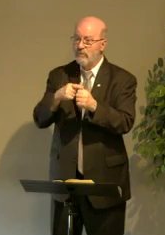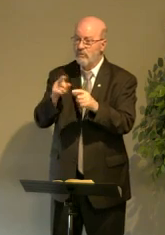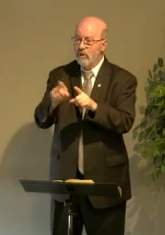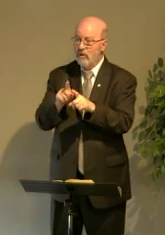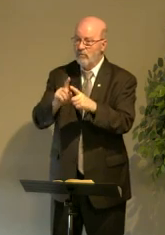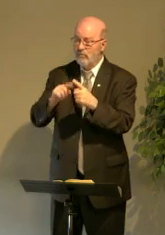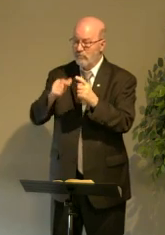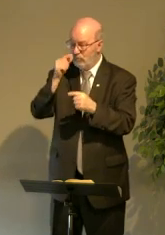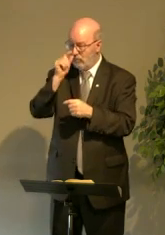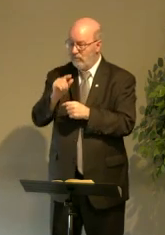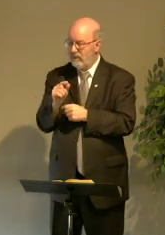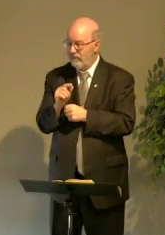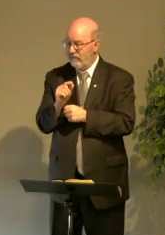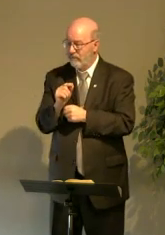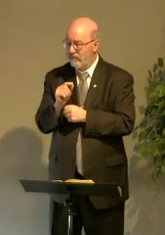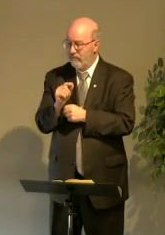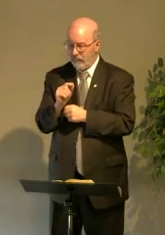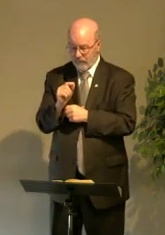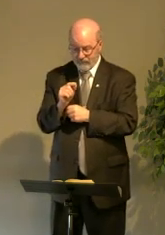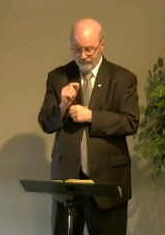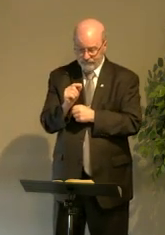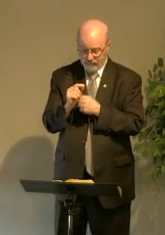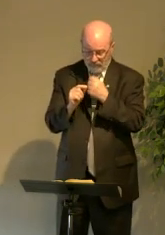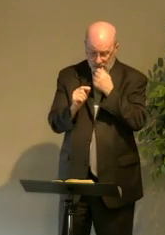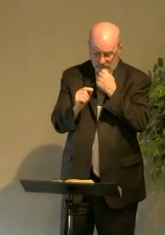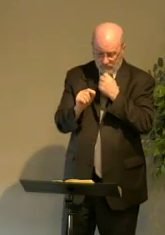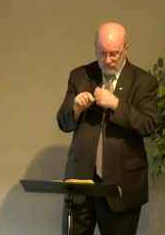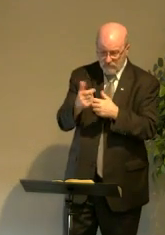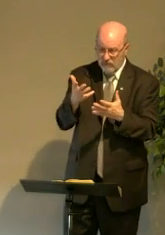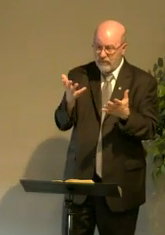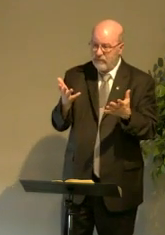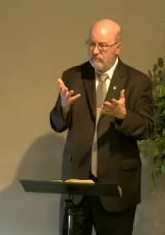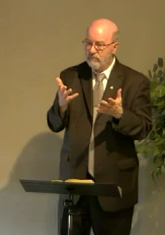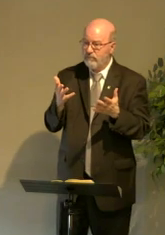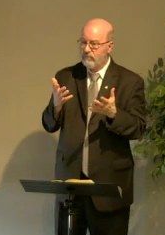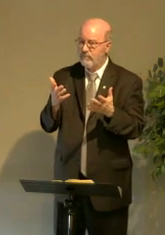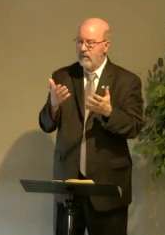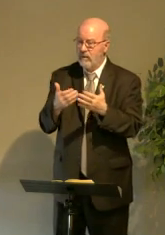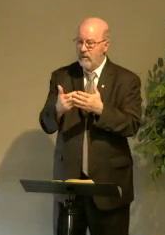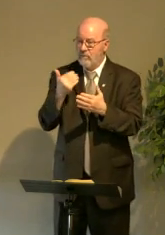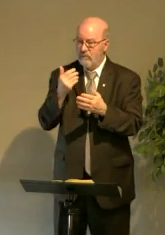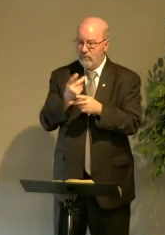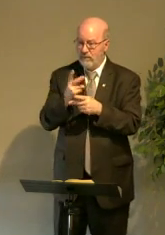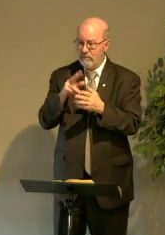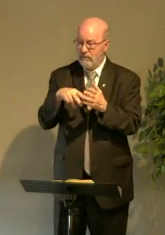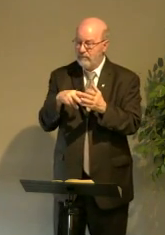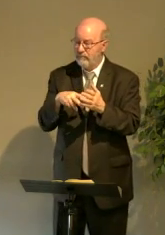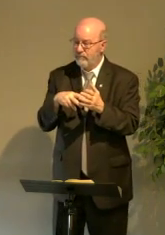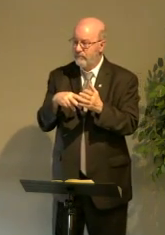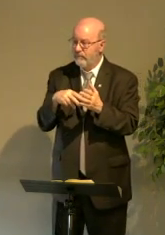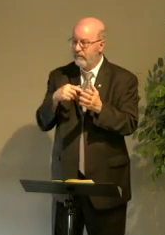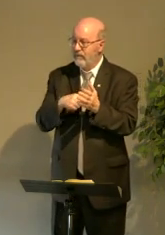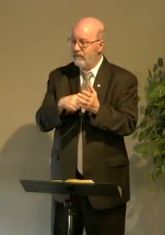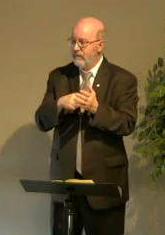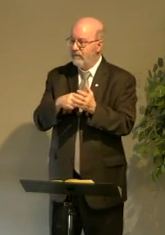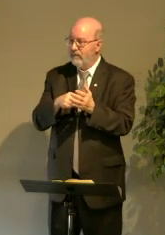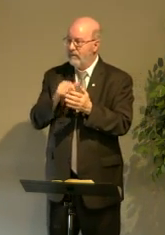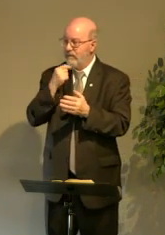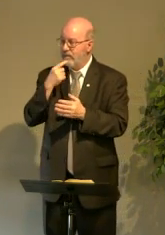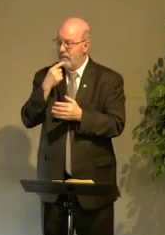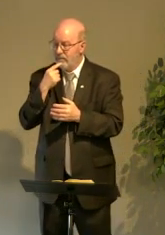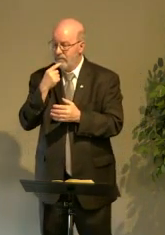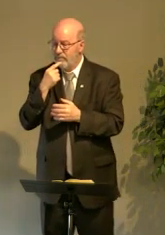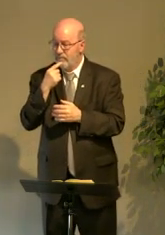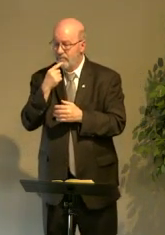also to the Greek." Now, there are a couple of upshots to this. Before we keep reading, this is not to say, I think I've